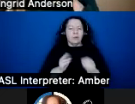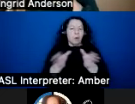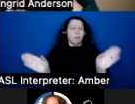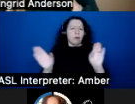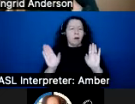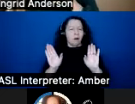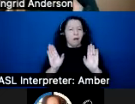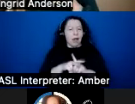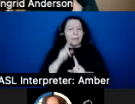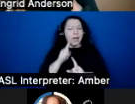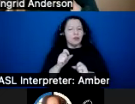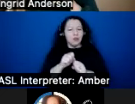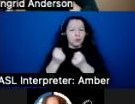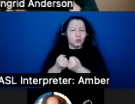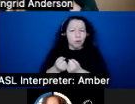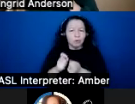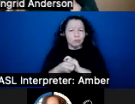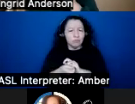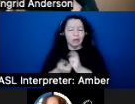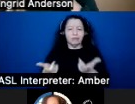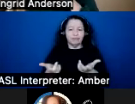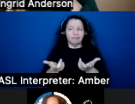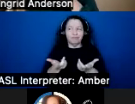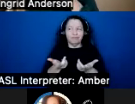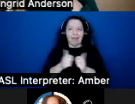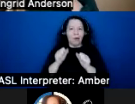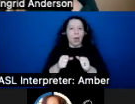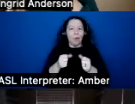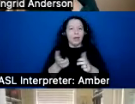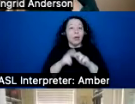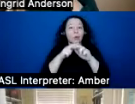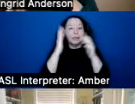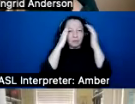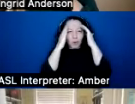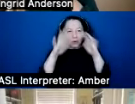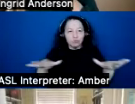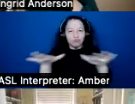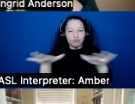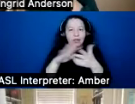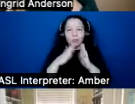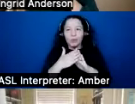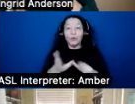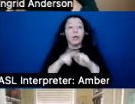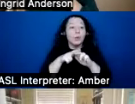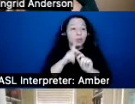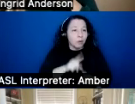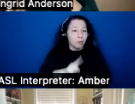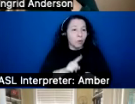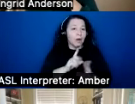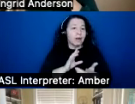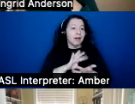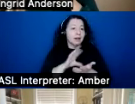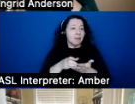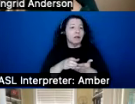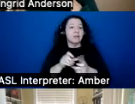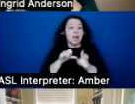change, right? What actions can be taken to raise awareness in your community, to increase reporting rates, and to stress the importance of the forensic